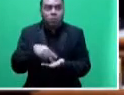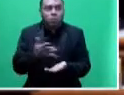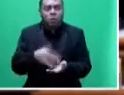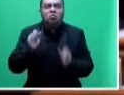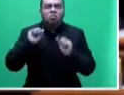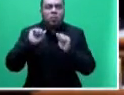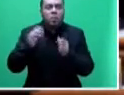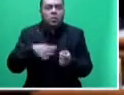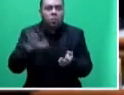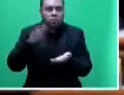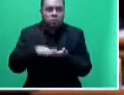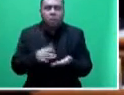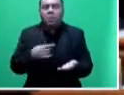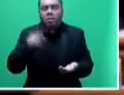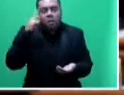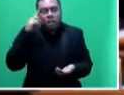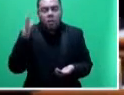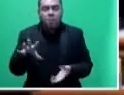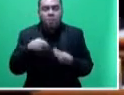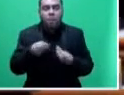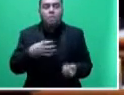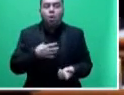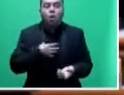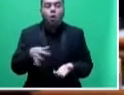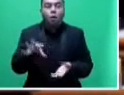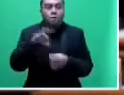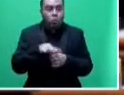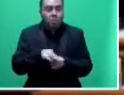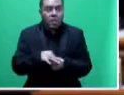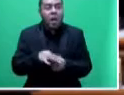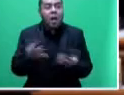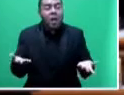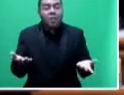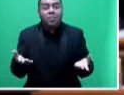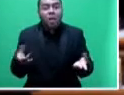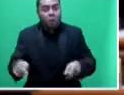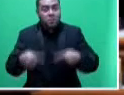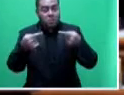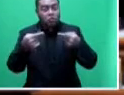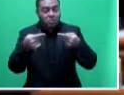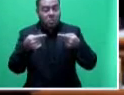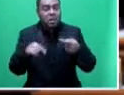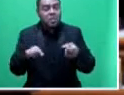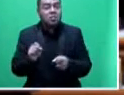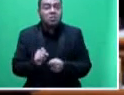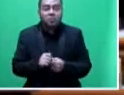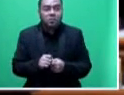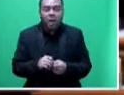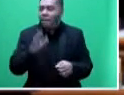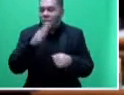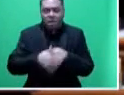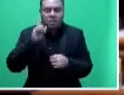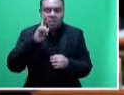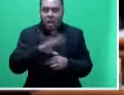they think it will get them more votes. Let that sink in. The opposition is cheering for COVID-19 to win against Fiji. I have never seen